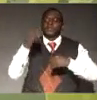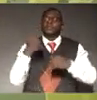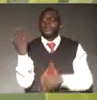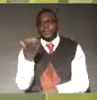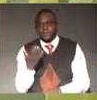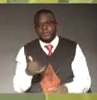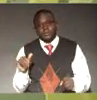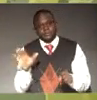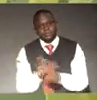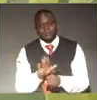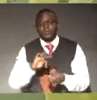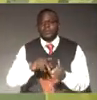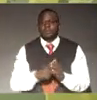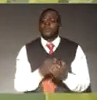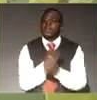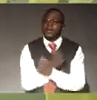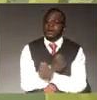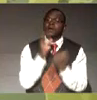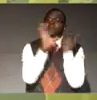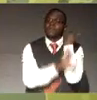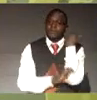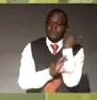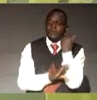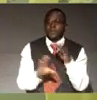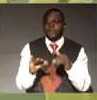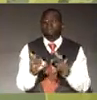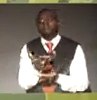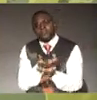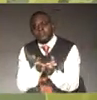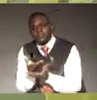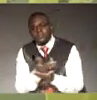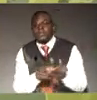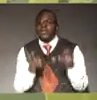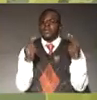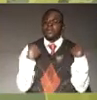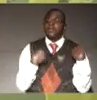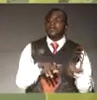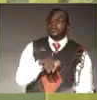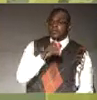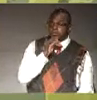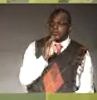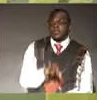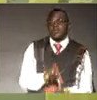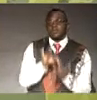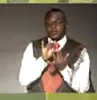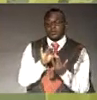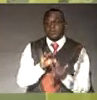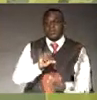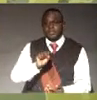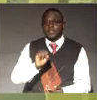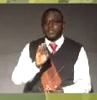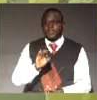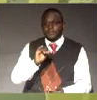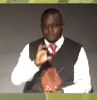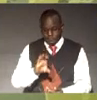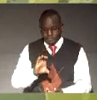fully the meaning of patriotism. The President was interfacing with officers and men of the Special Forces Command, SFC,